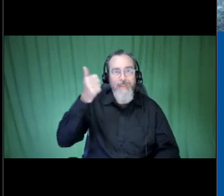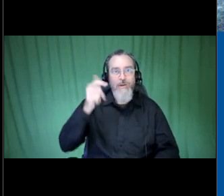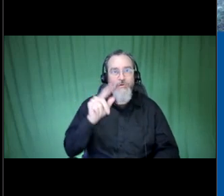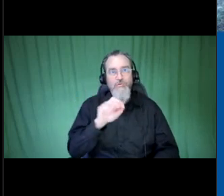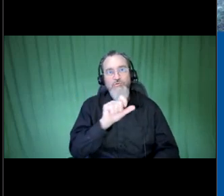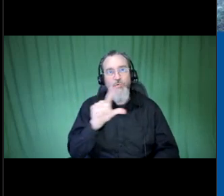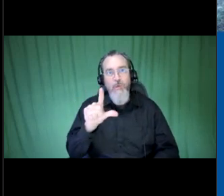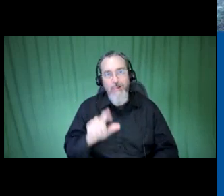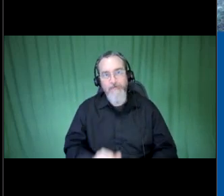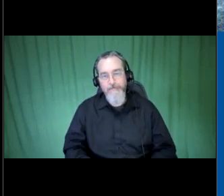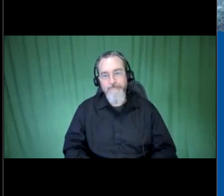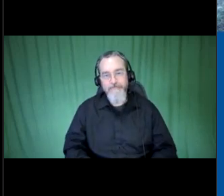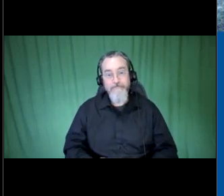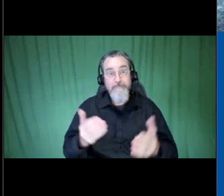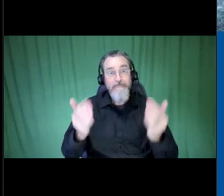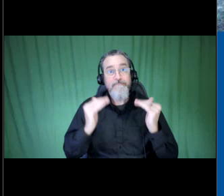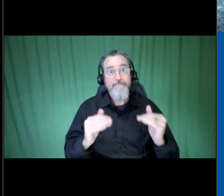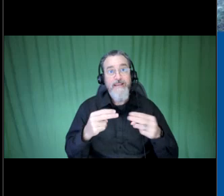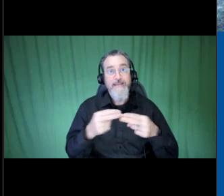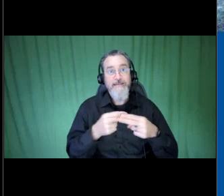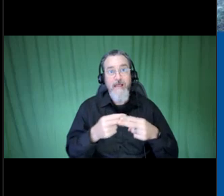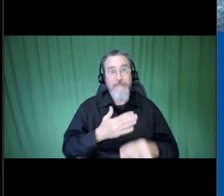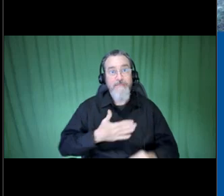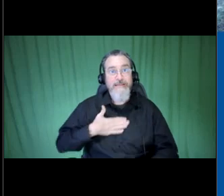Next slide, please.